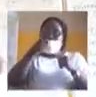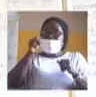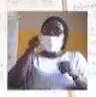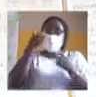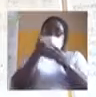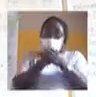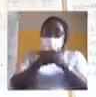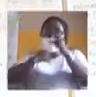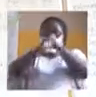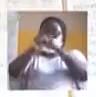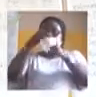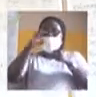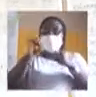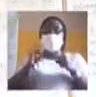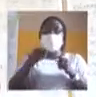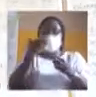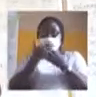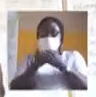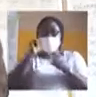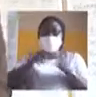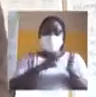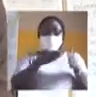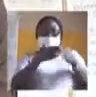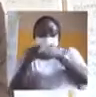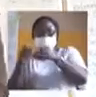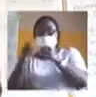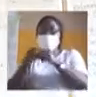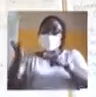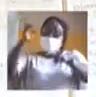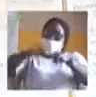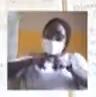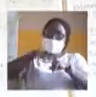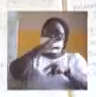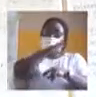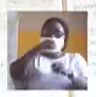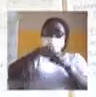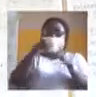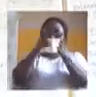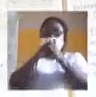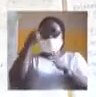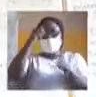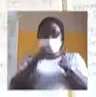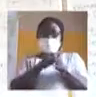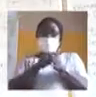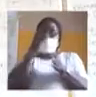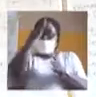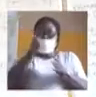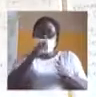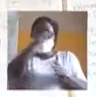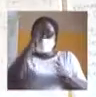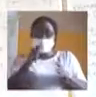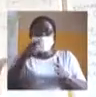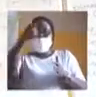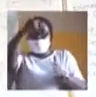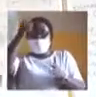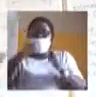and vice versa. Why does it happen like that? It happens like that because advertisement creates awareness. Some people may